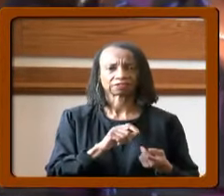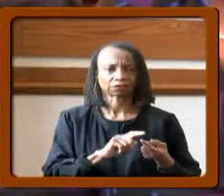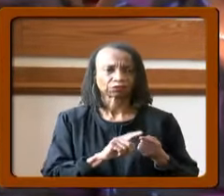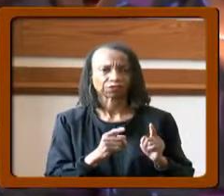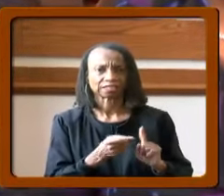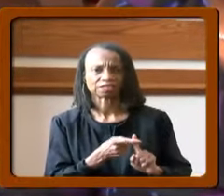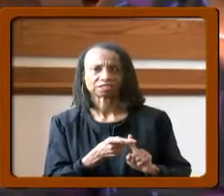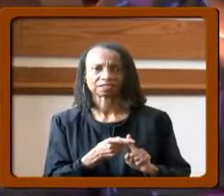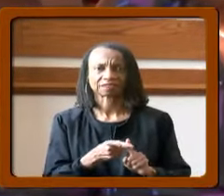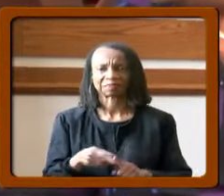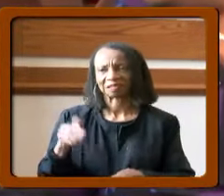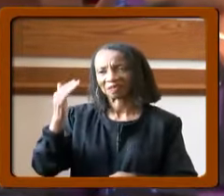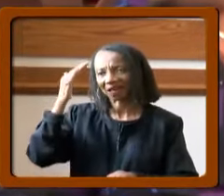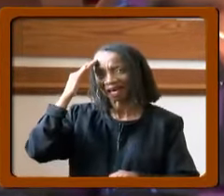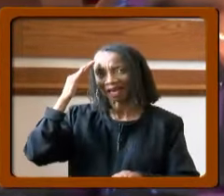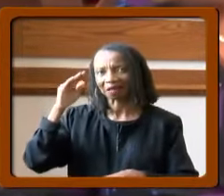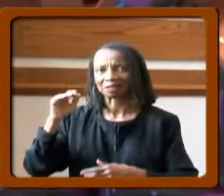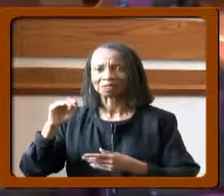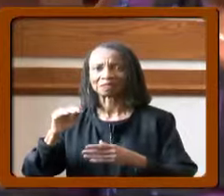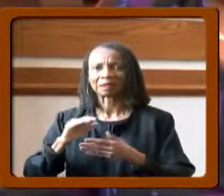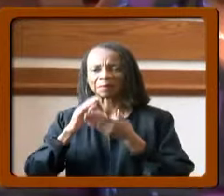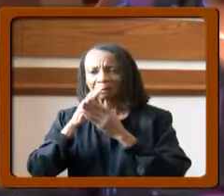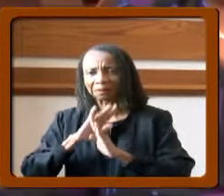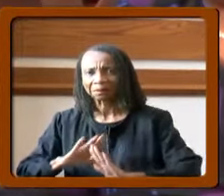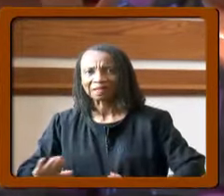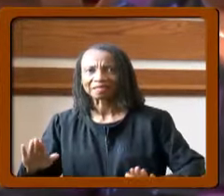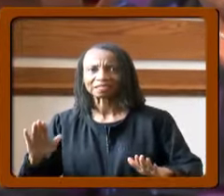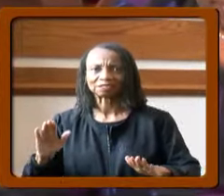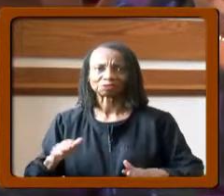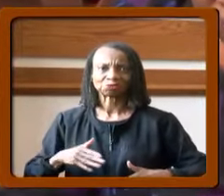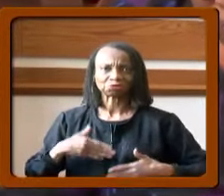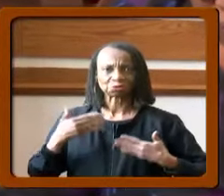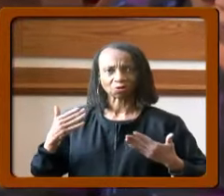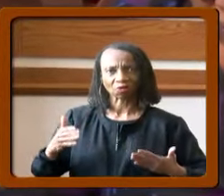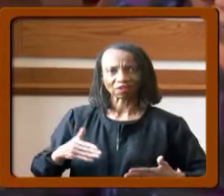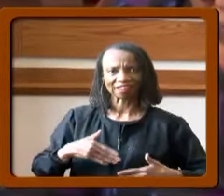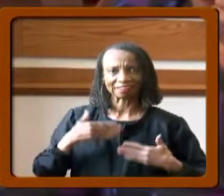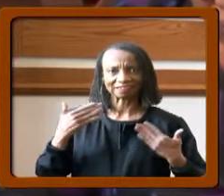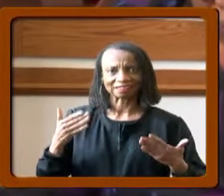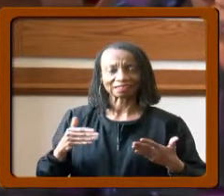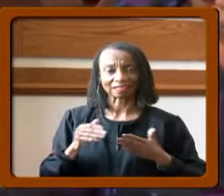in peace and happiness, in joy, in discernment and direction,